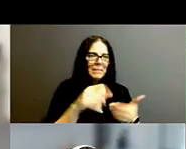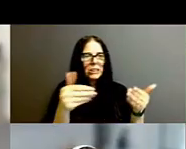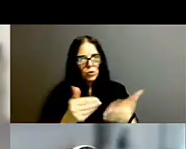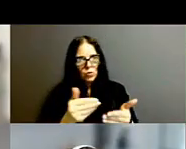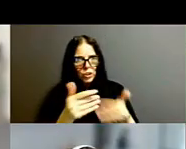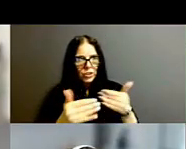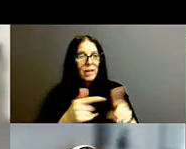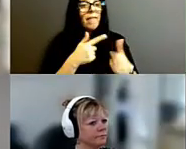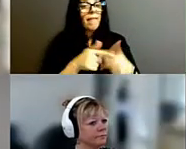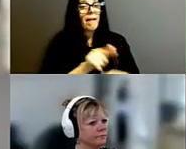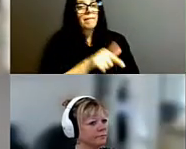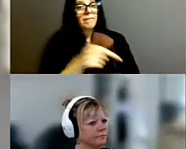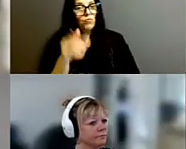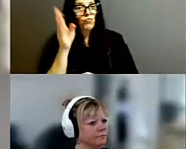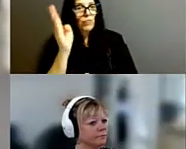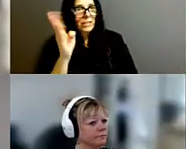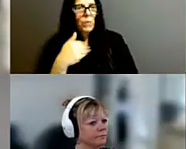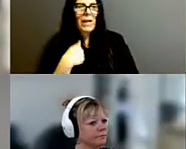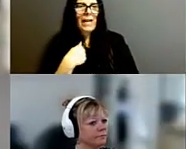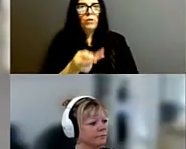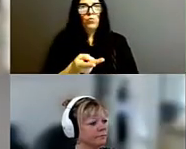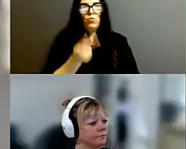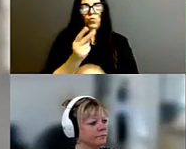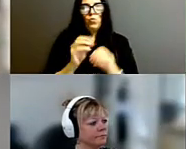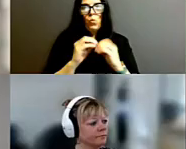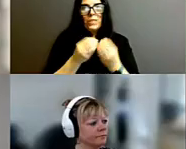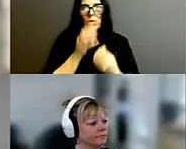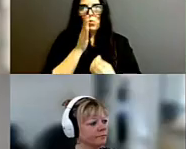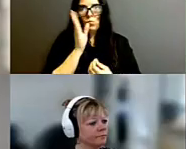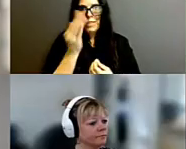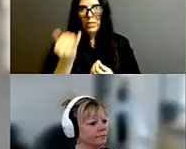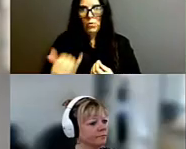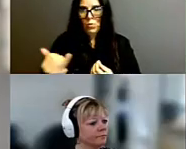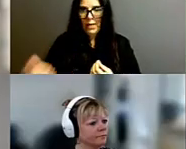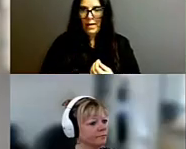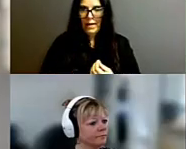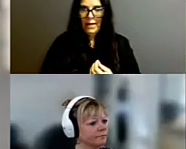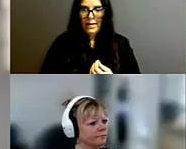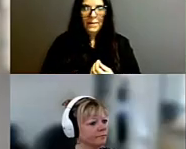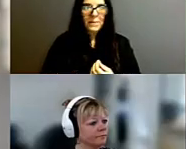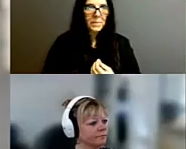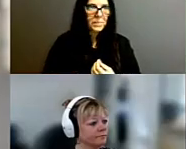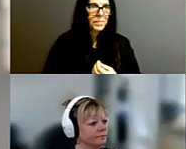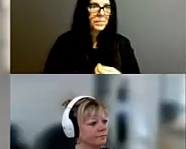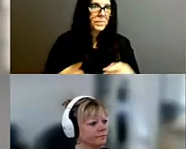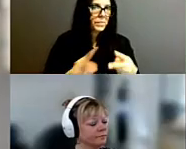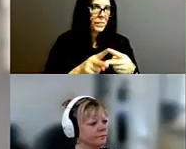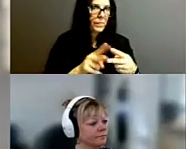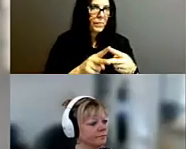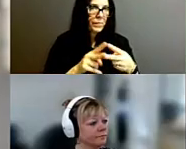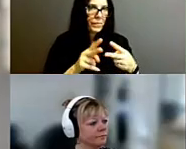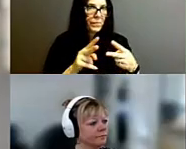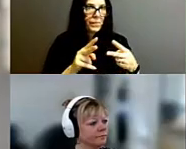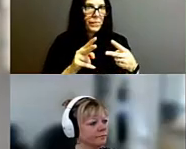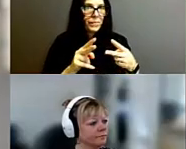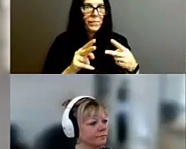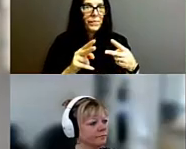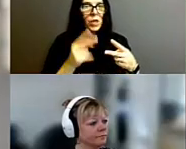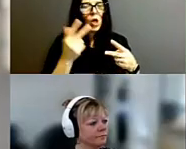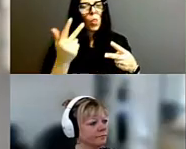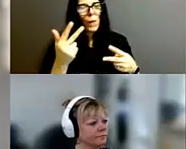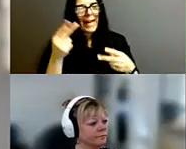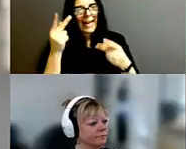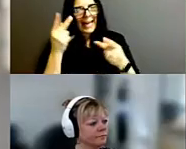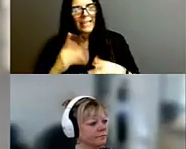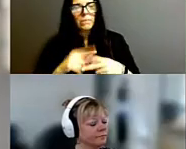actual presentation, and we have 2 organizations presenting today, 3 guests, but two organizations. And we will have around 60 minutes for